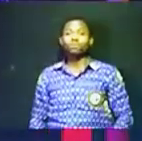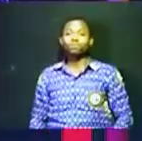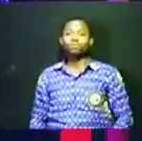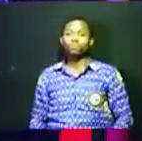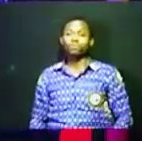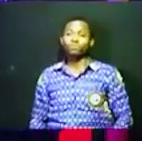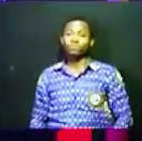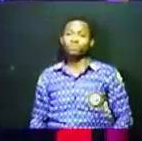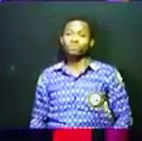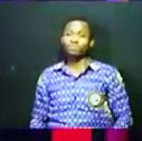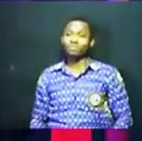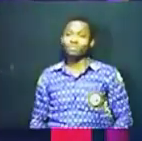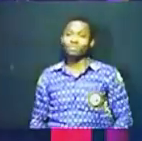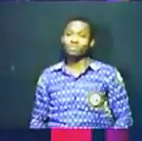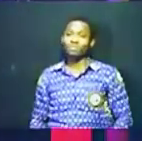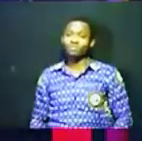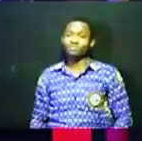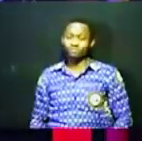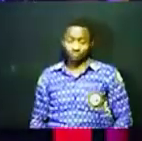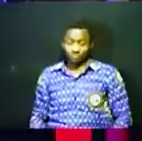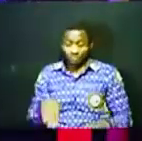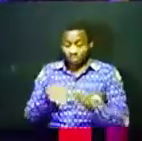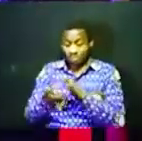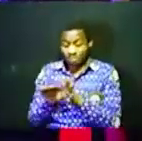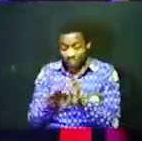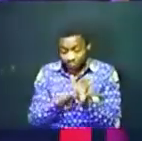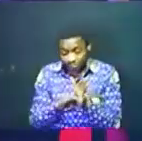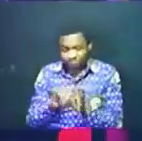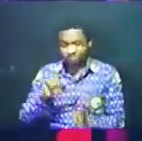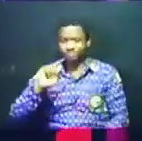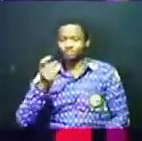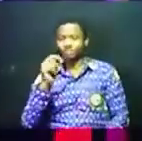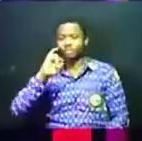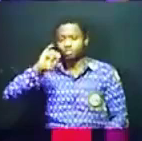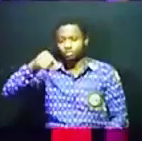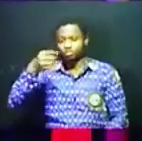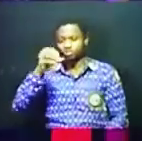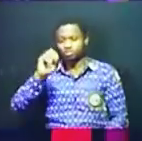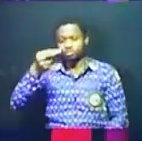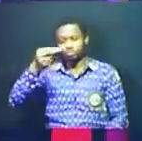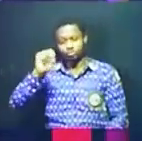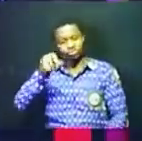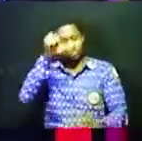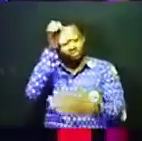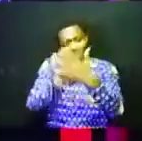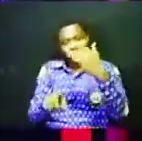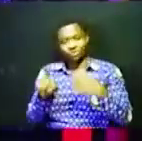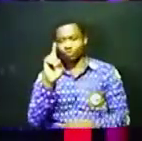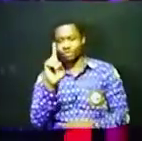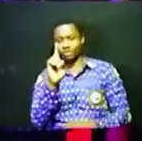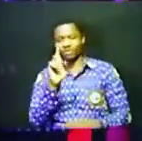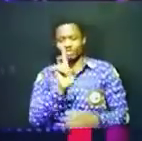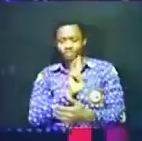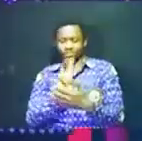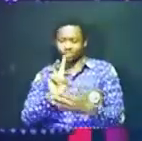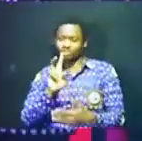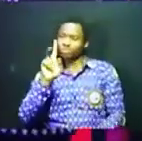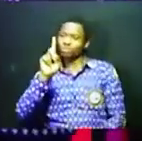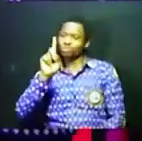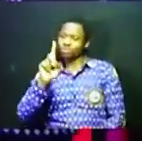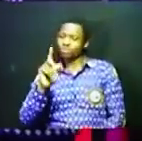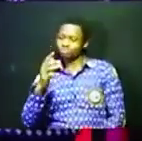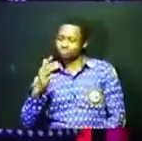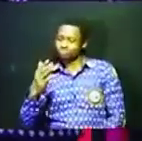You see, 1 John chapter 1, verse 1 to 5 says this. Yeah, okay, kind, Johanny Asempano, Tia